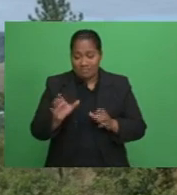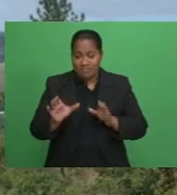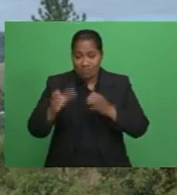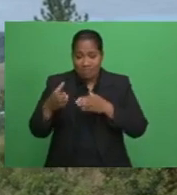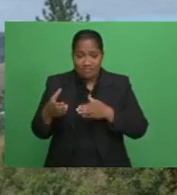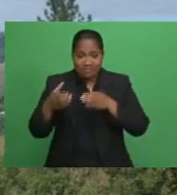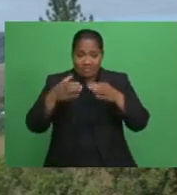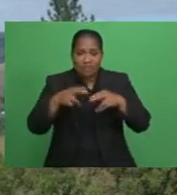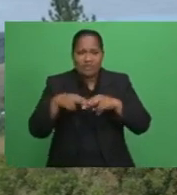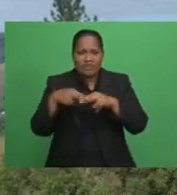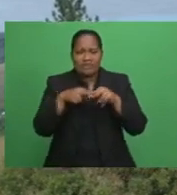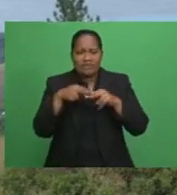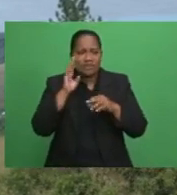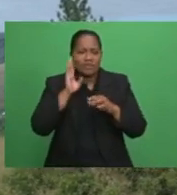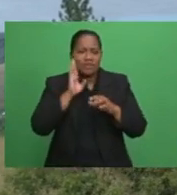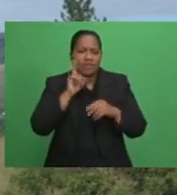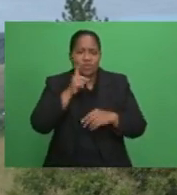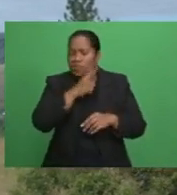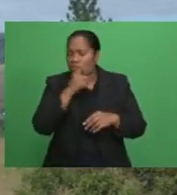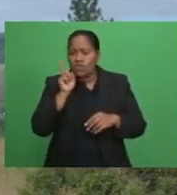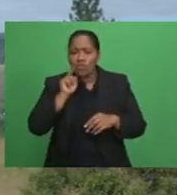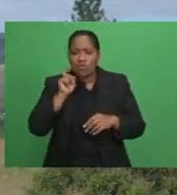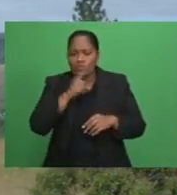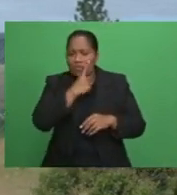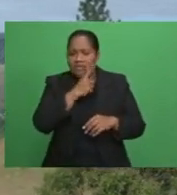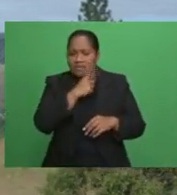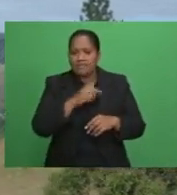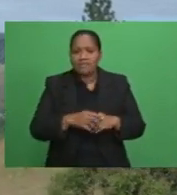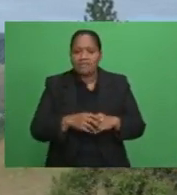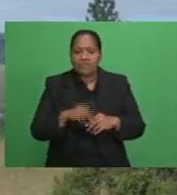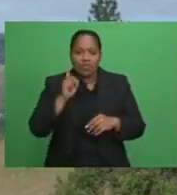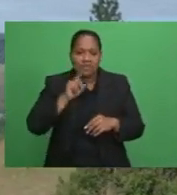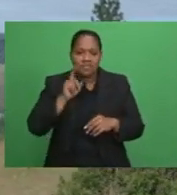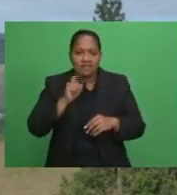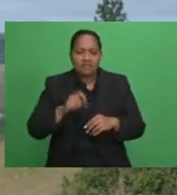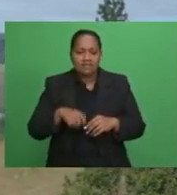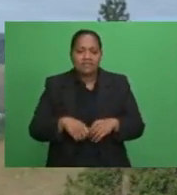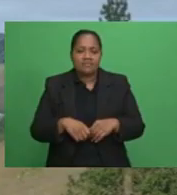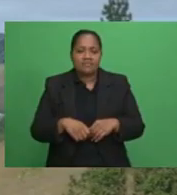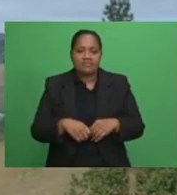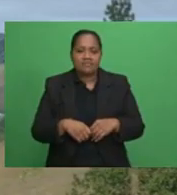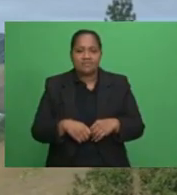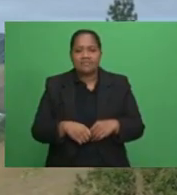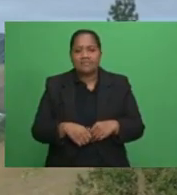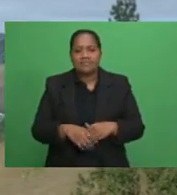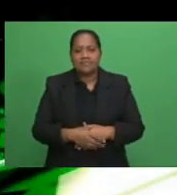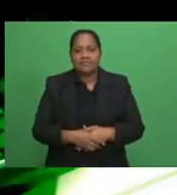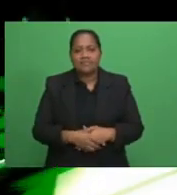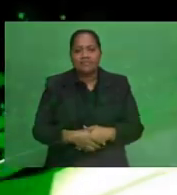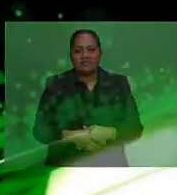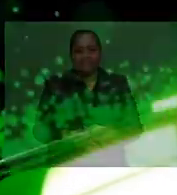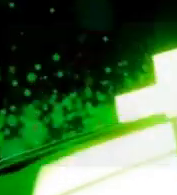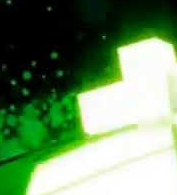in Project Wonderful over the course of the year. Ritika Pratap, FBC News.